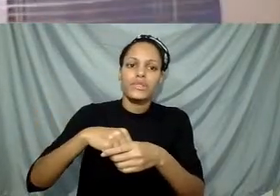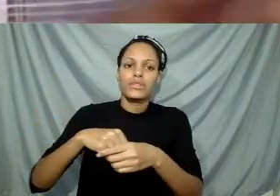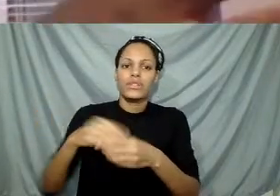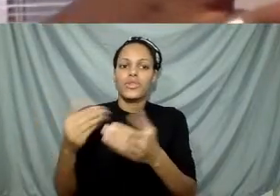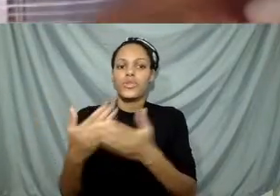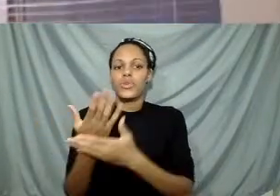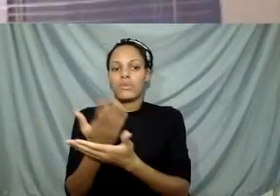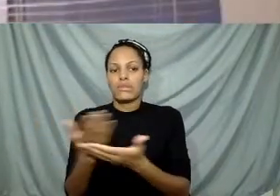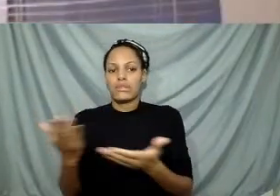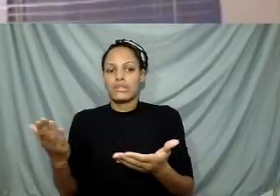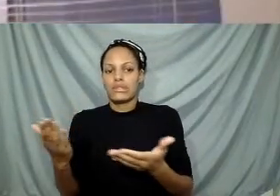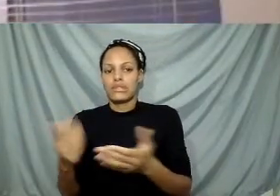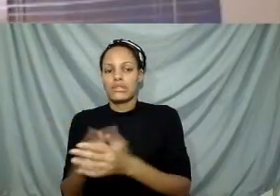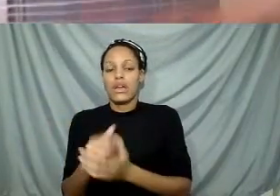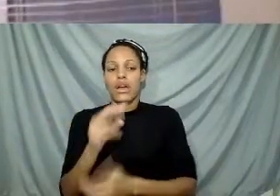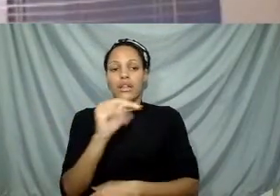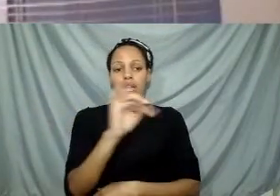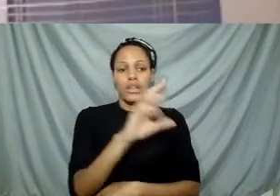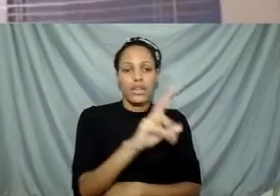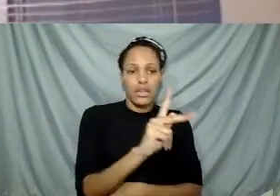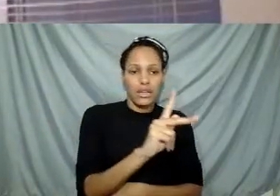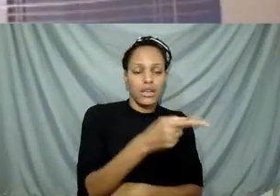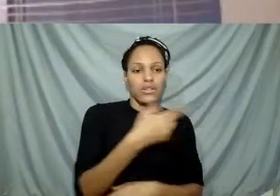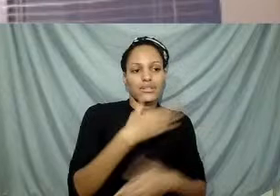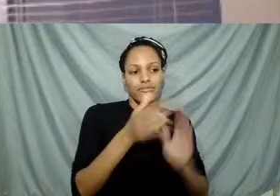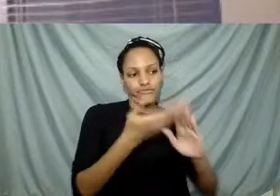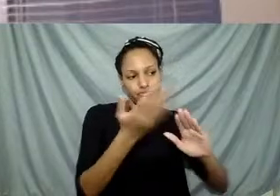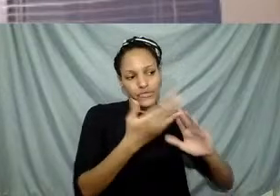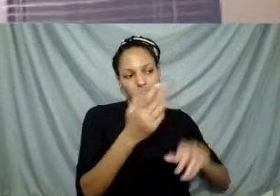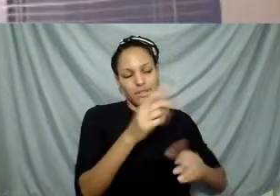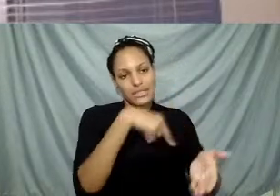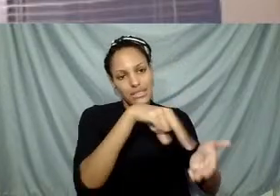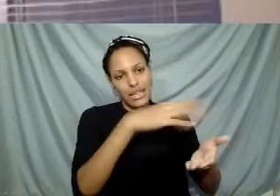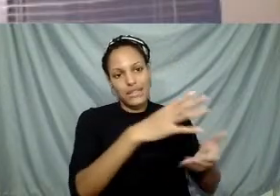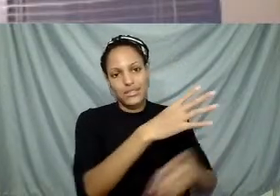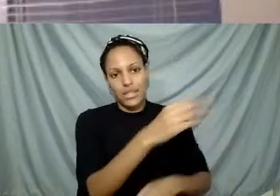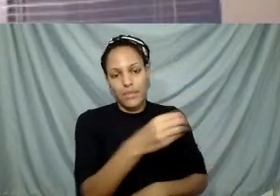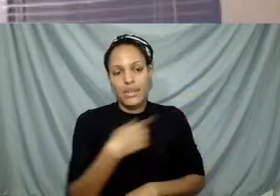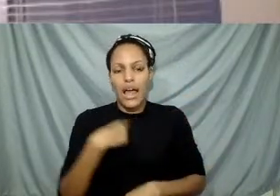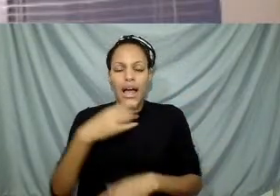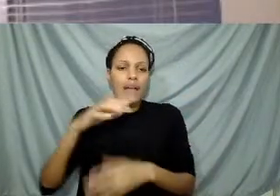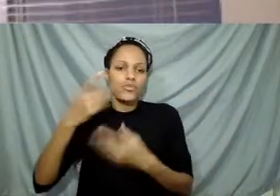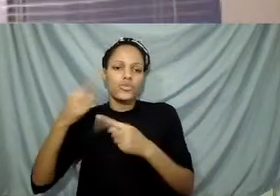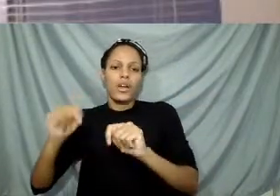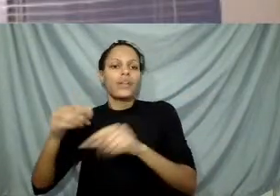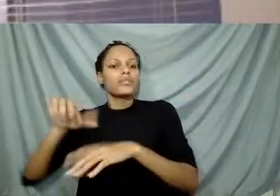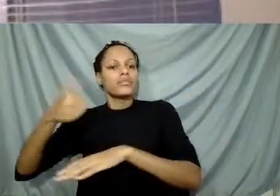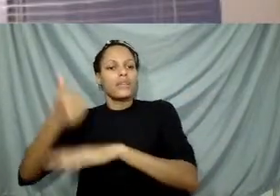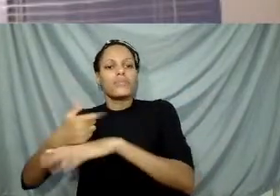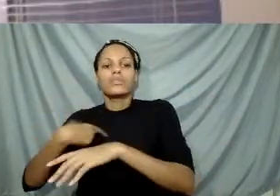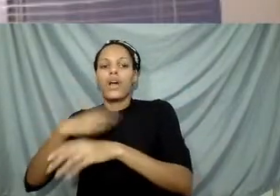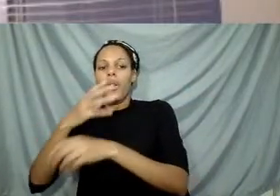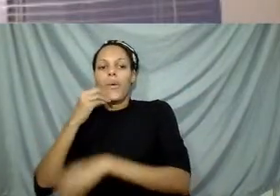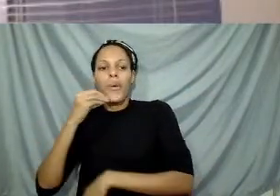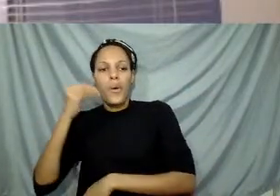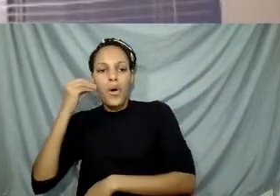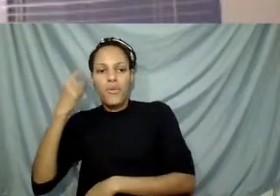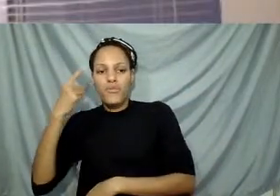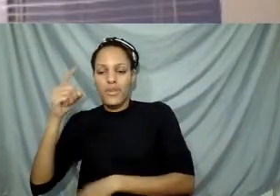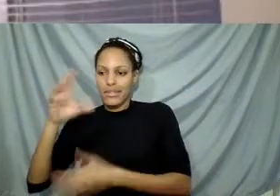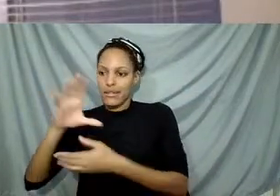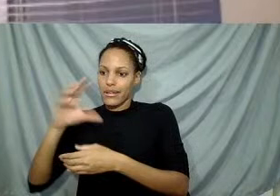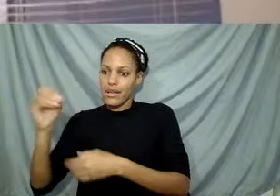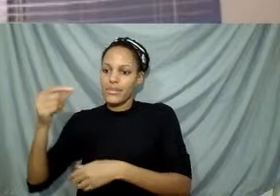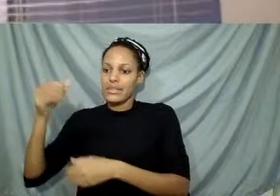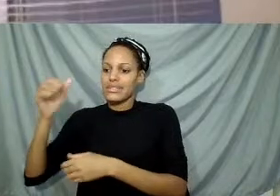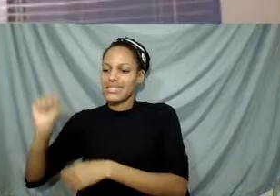Nick runs the dance company. I'm focusing on building a home for the company on the South Side in partnership with the University